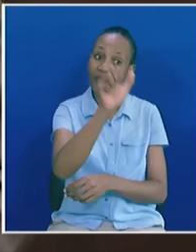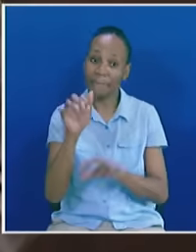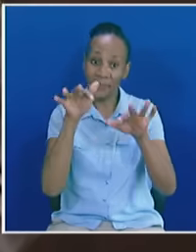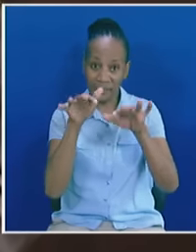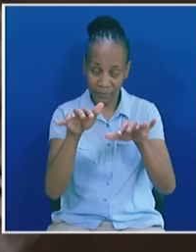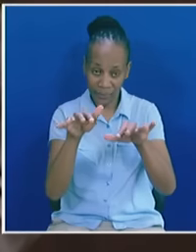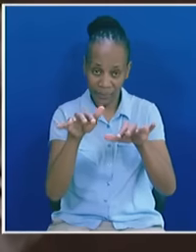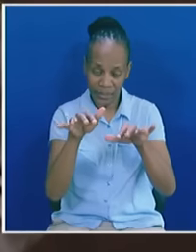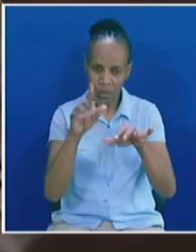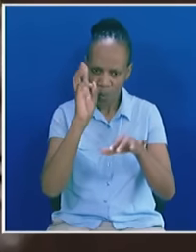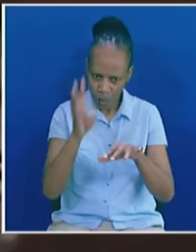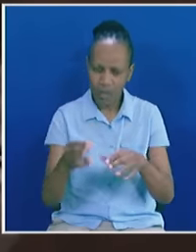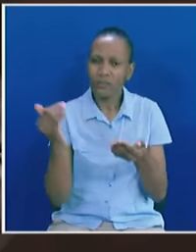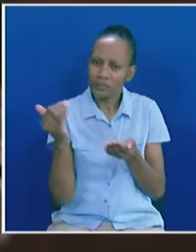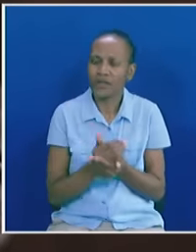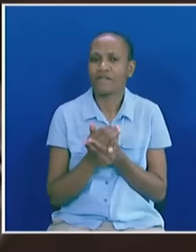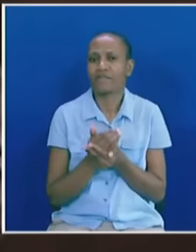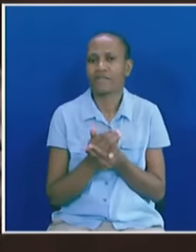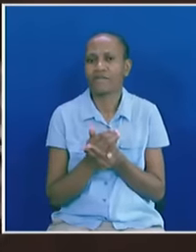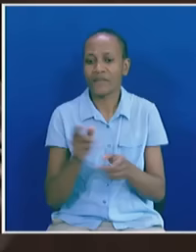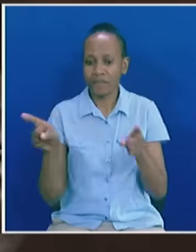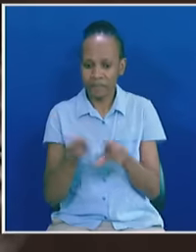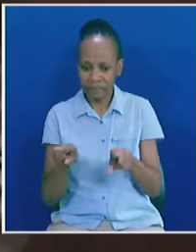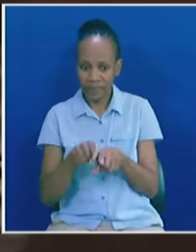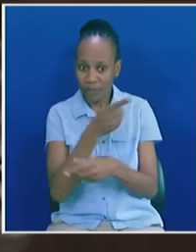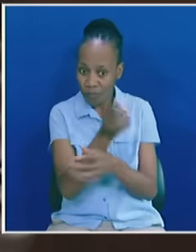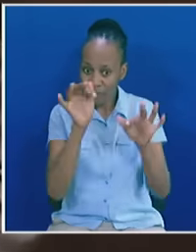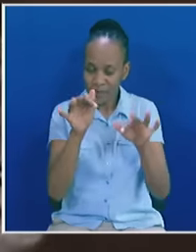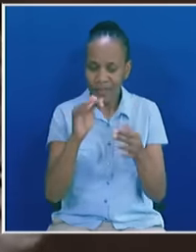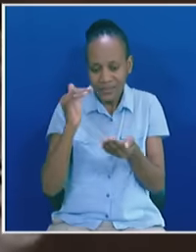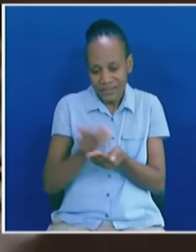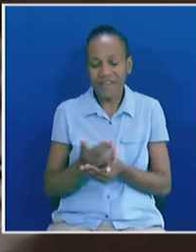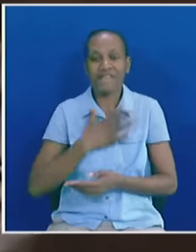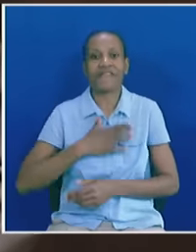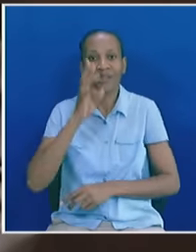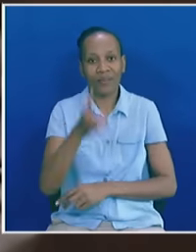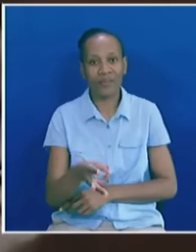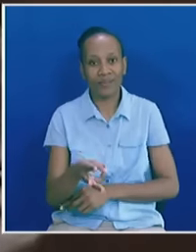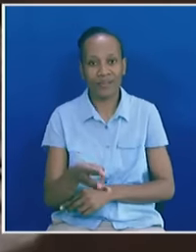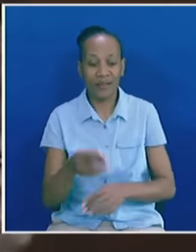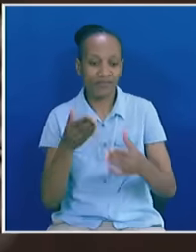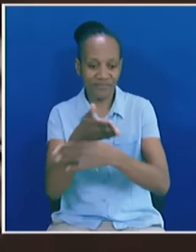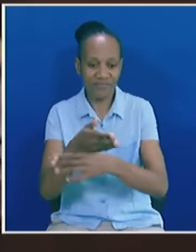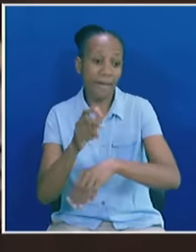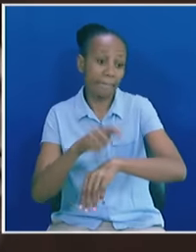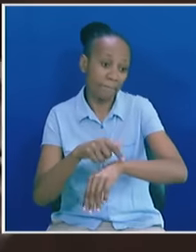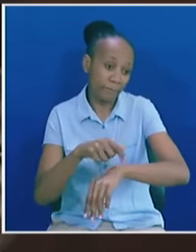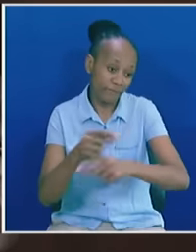Africans safer and make them feel safer. Honorable member, your time has expired. Oh my God.